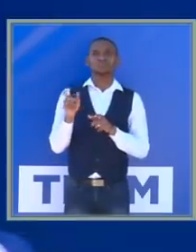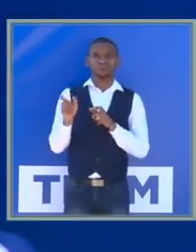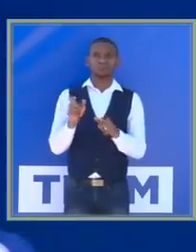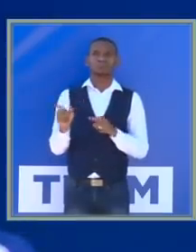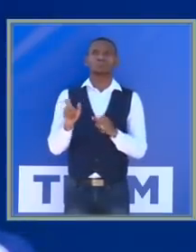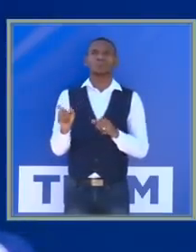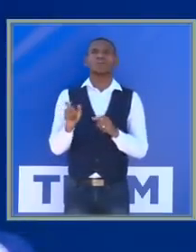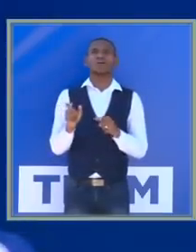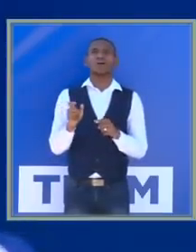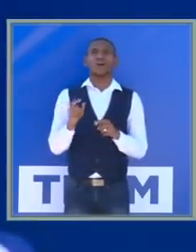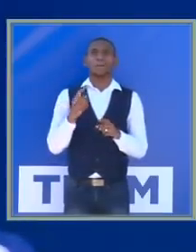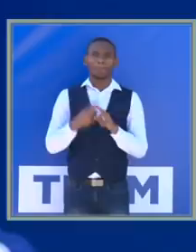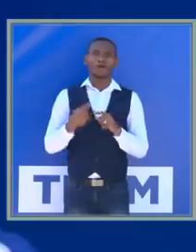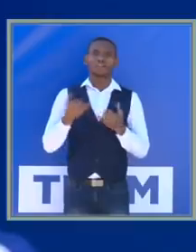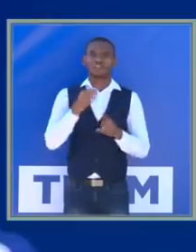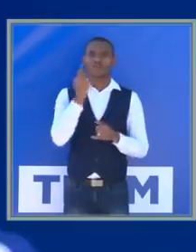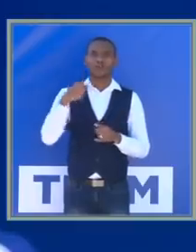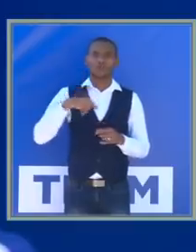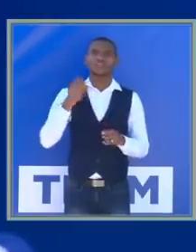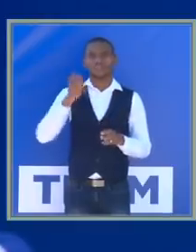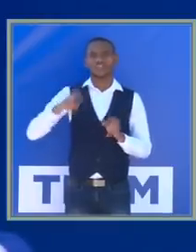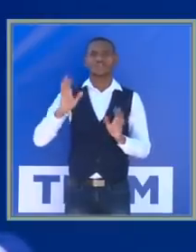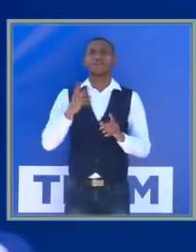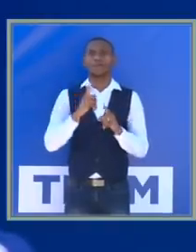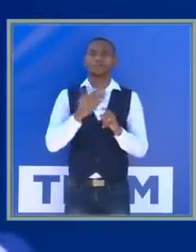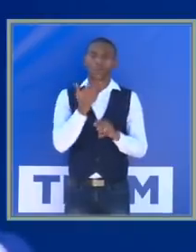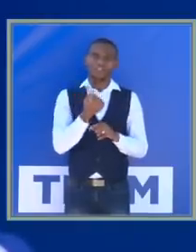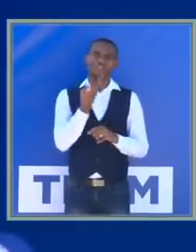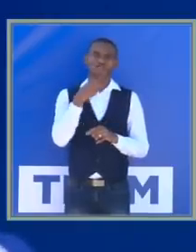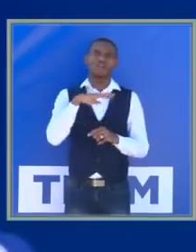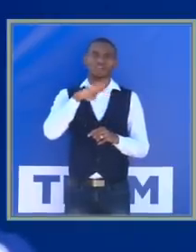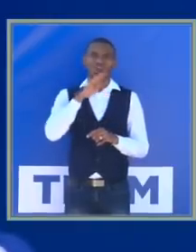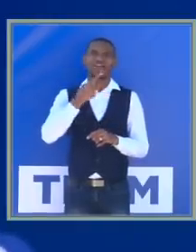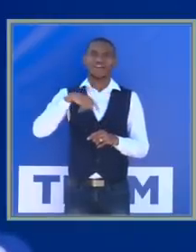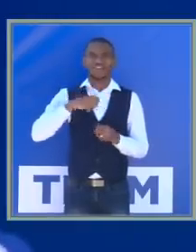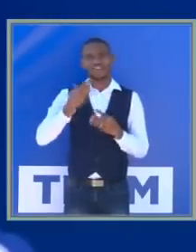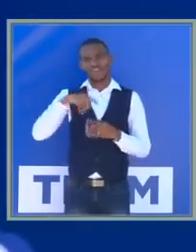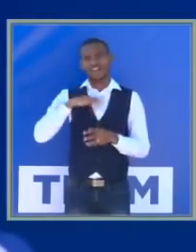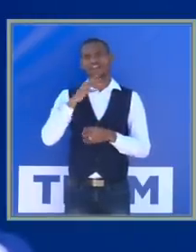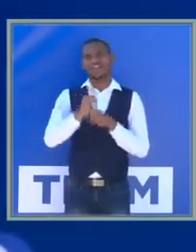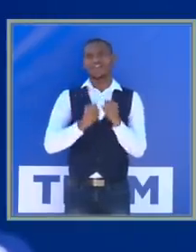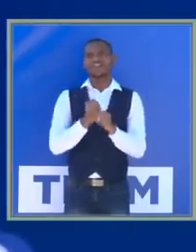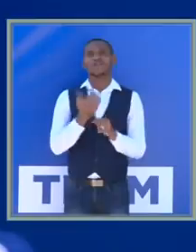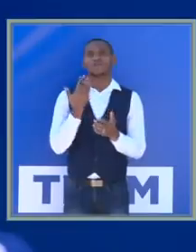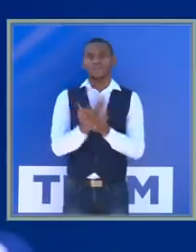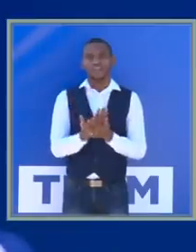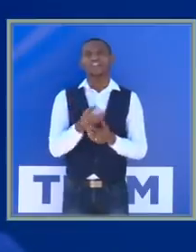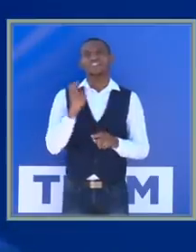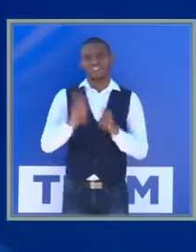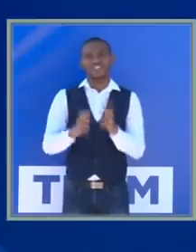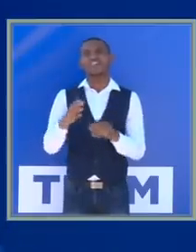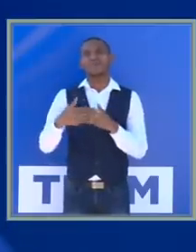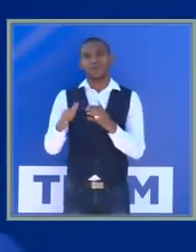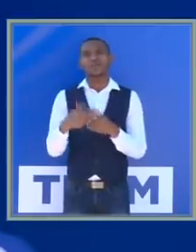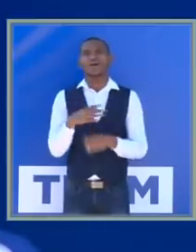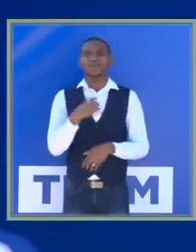the people, yes, we did steal. Please forgive us. Lend us another 5 years so we can steal some more. I am